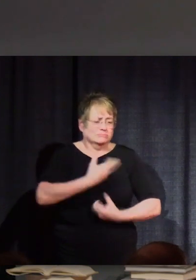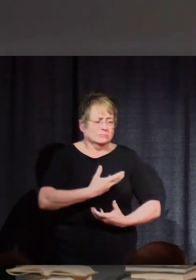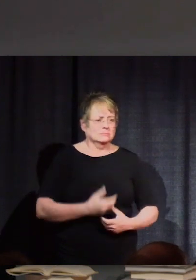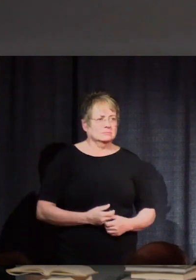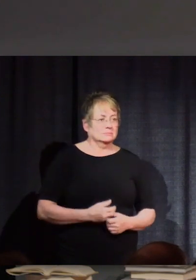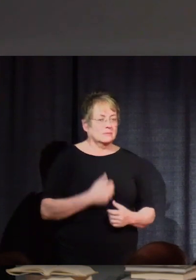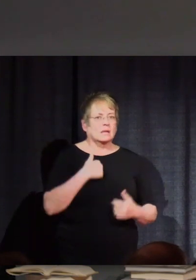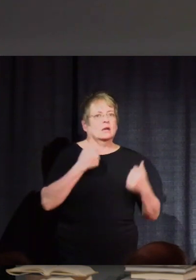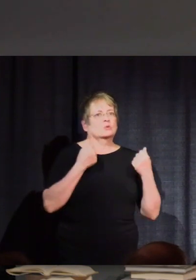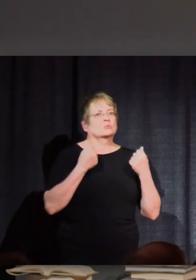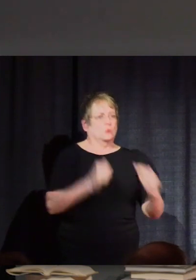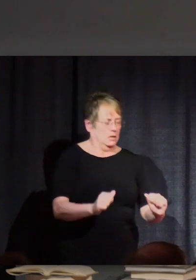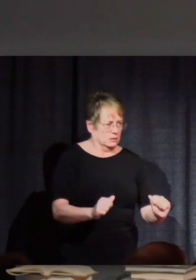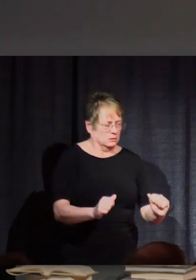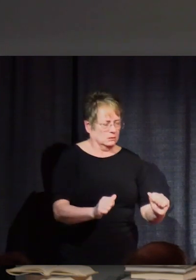I tried,